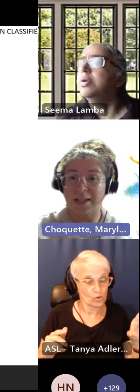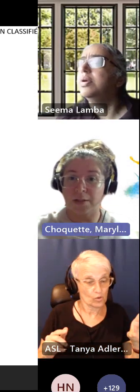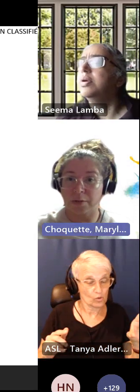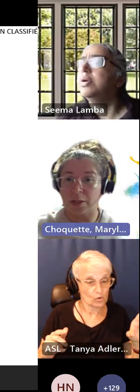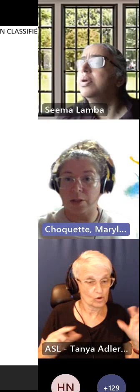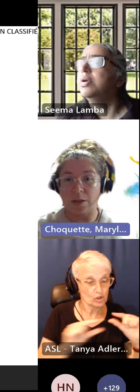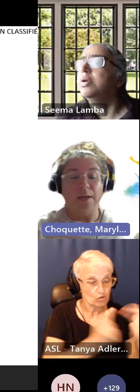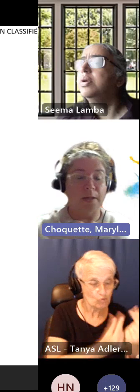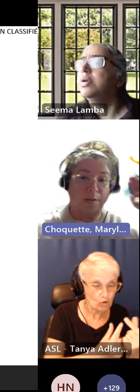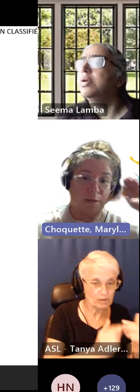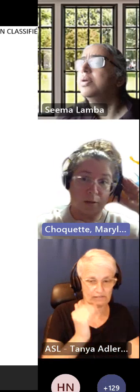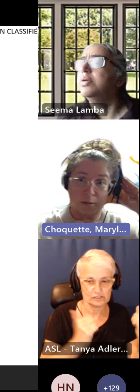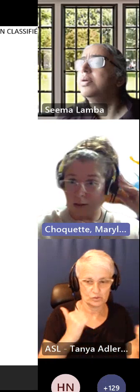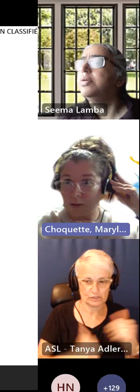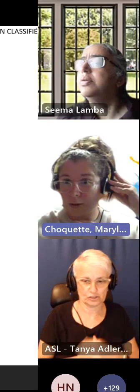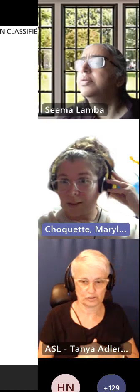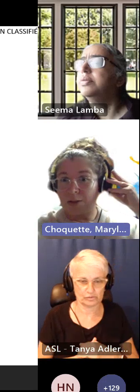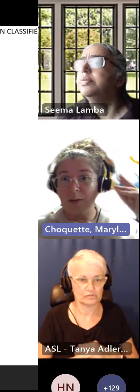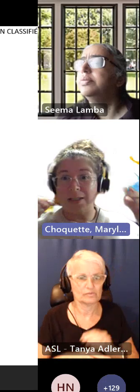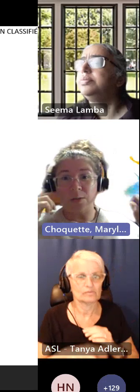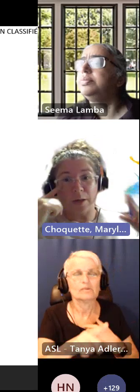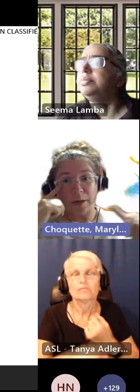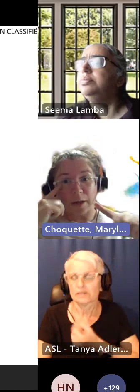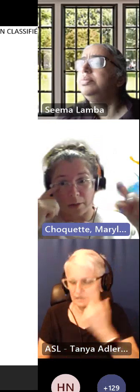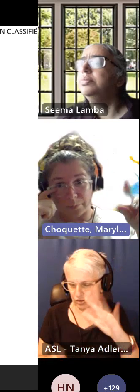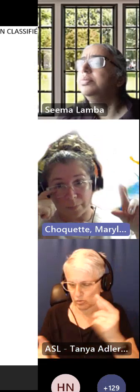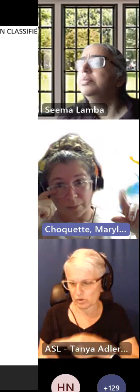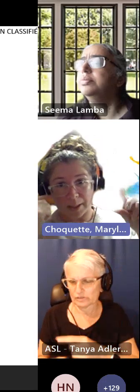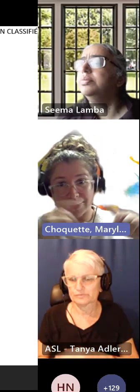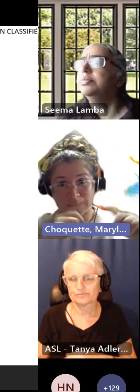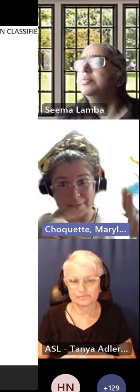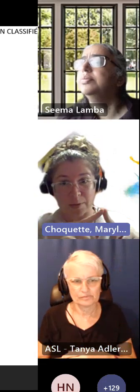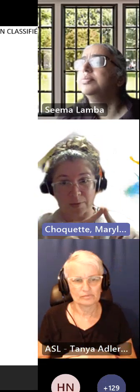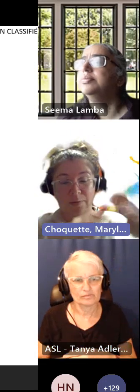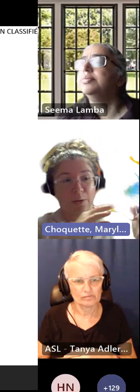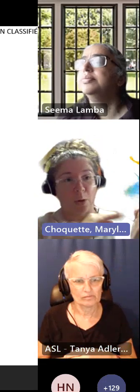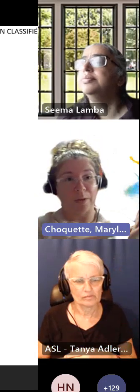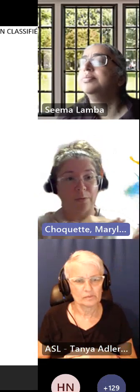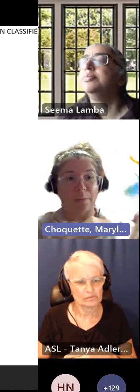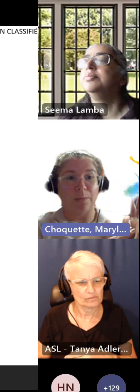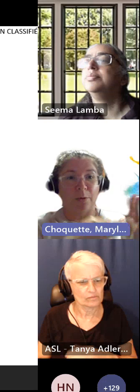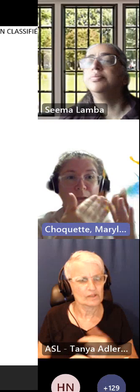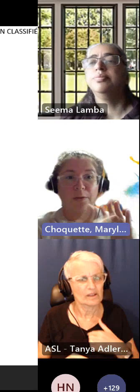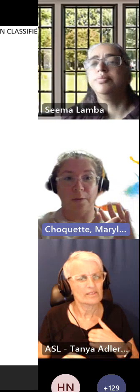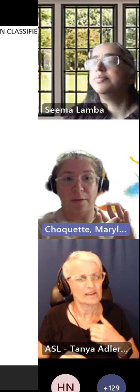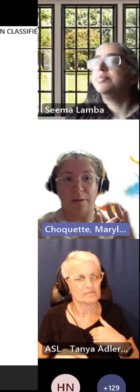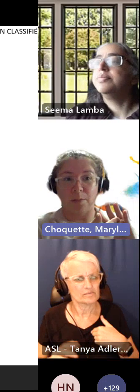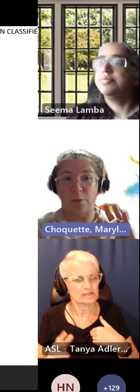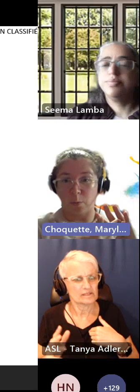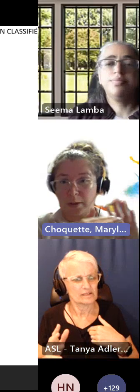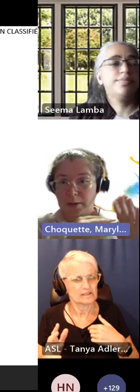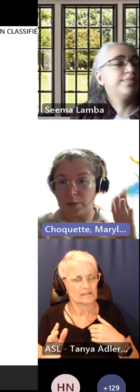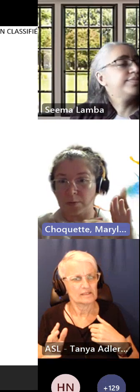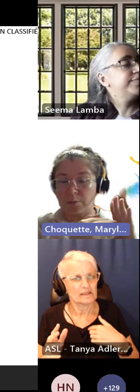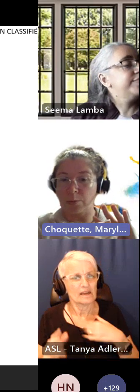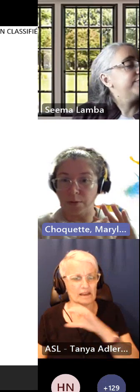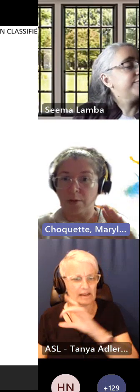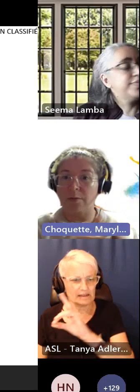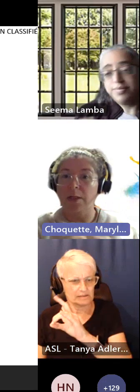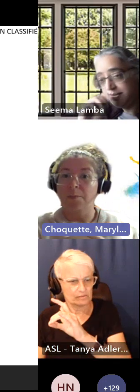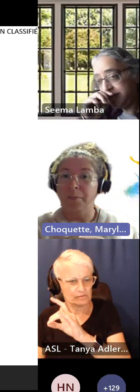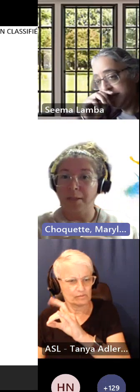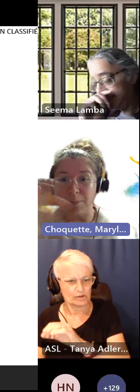group At level. the classification. Yes, okay, yeah. I understand. So that's where my parenthèse about going from 8.9 to 9.1 in terms